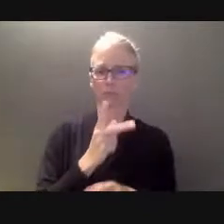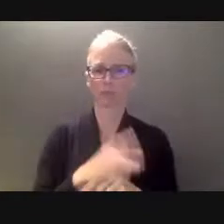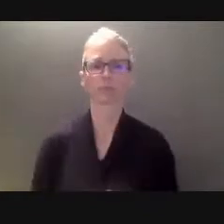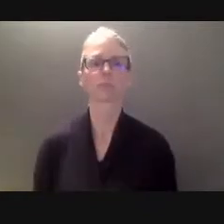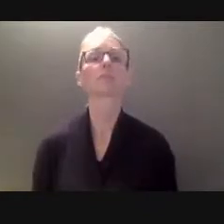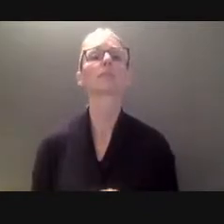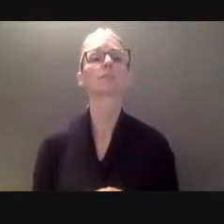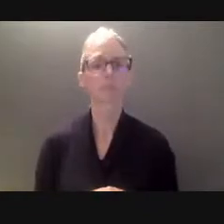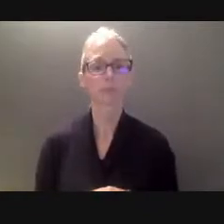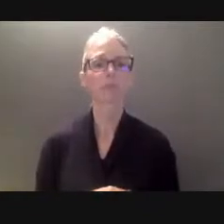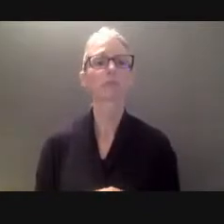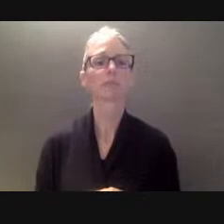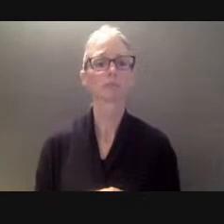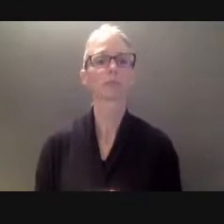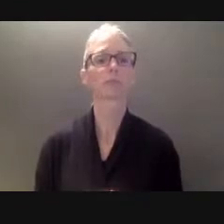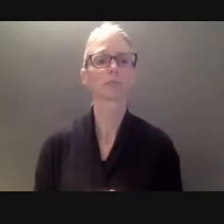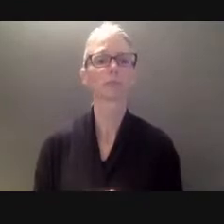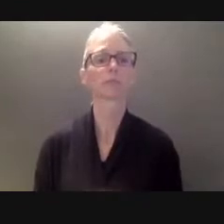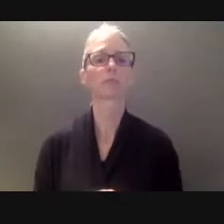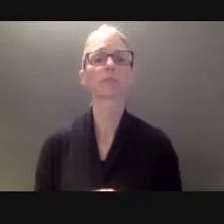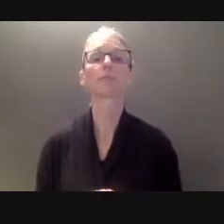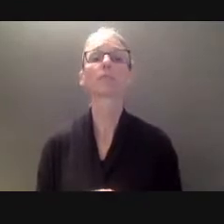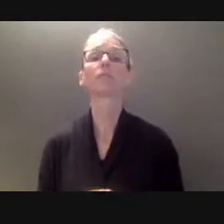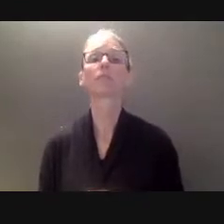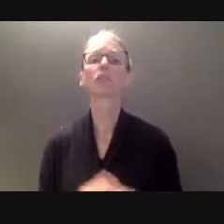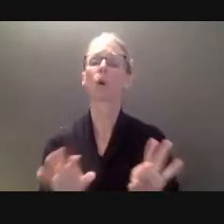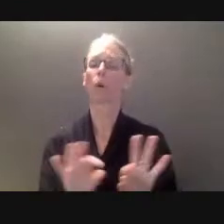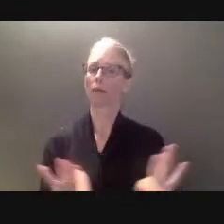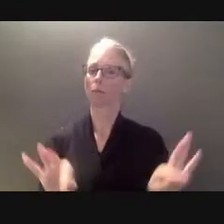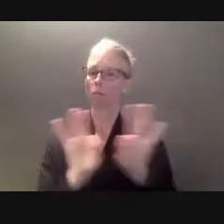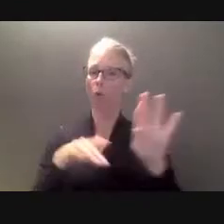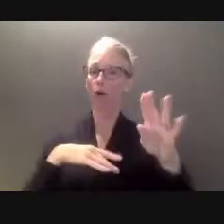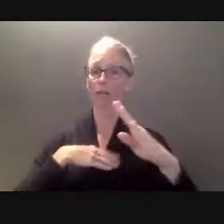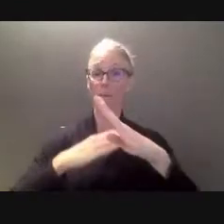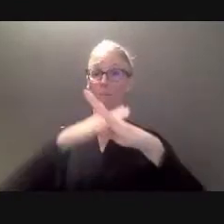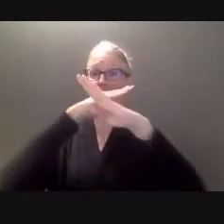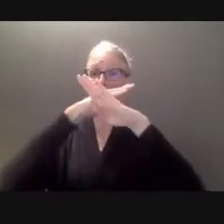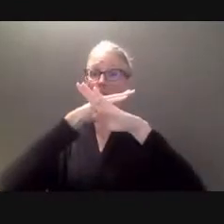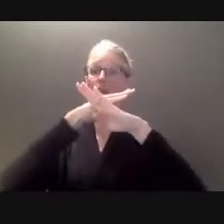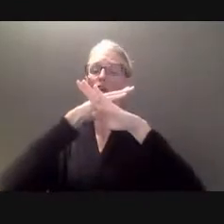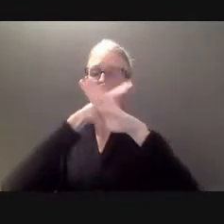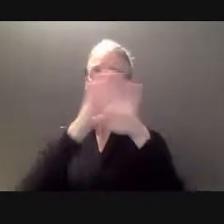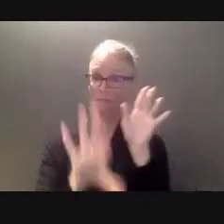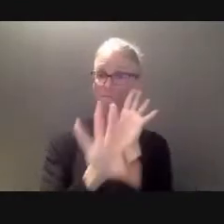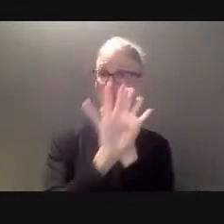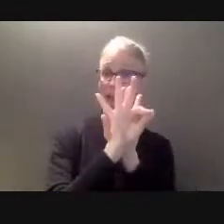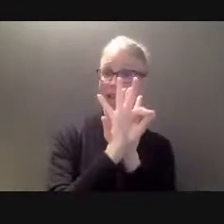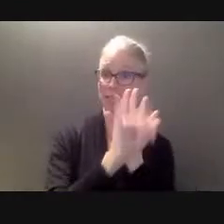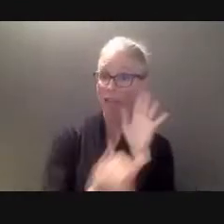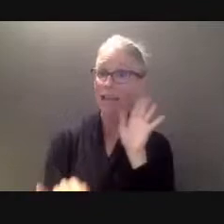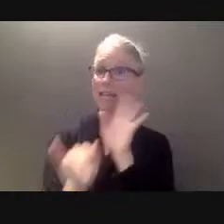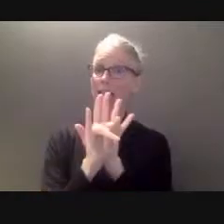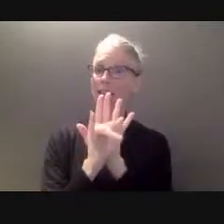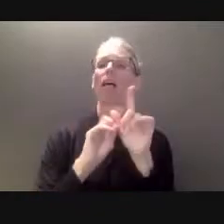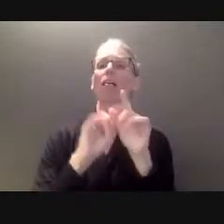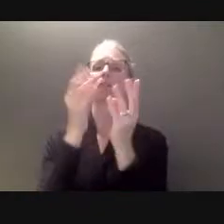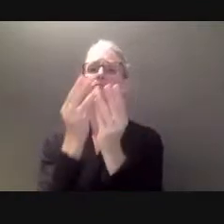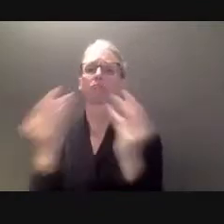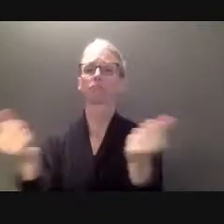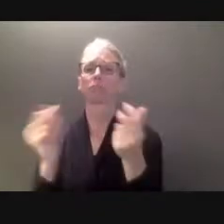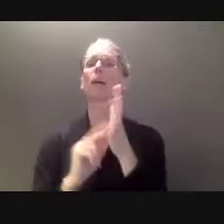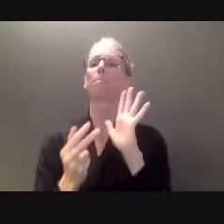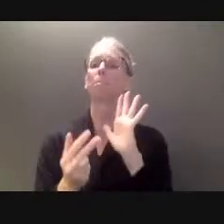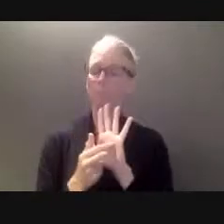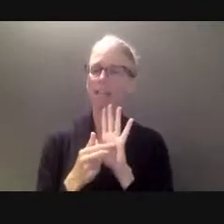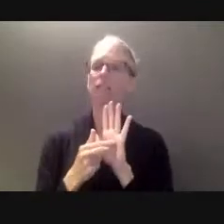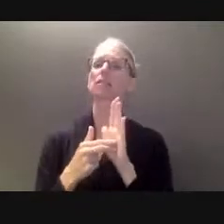barriers and facilitators to park accessibility in an efficient manner is imperative to making these spaces more accessible in the real world.